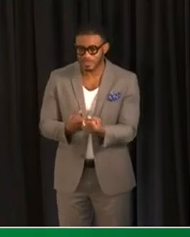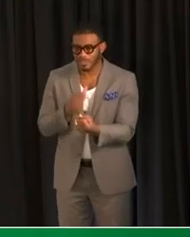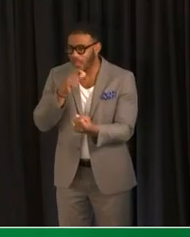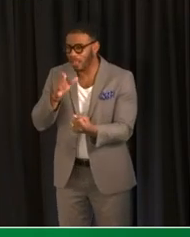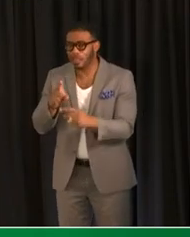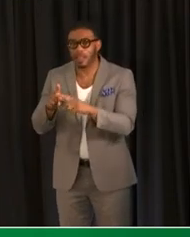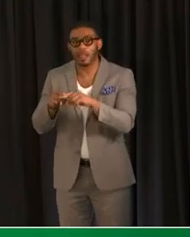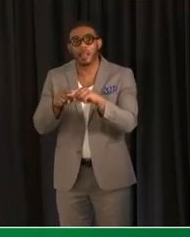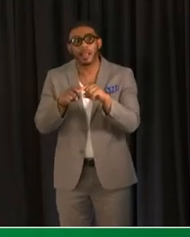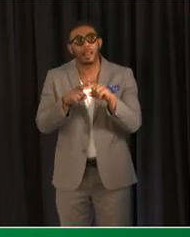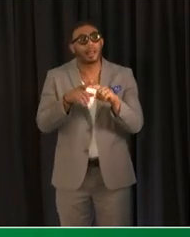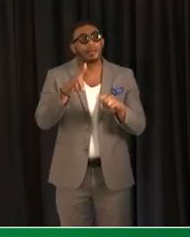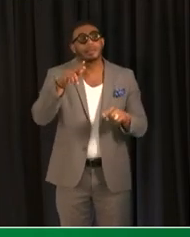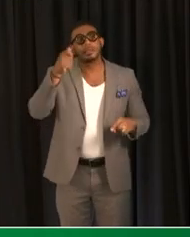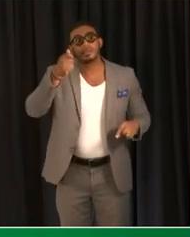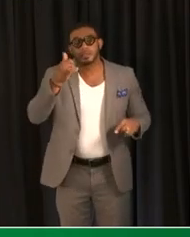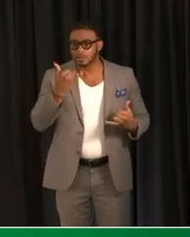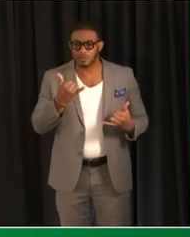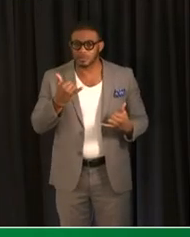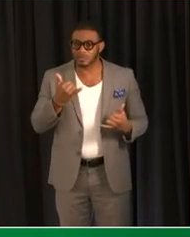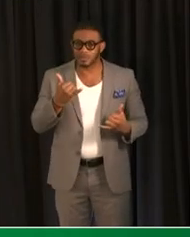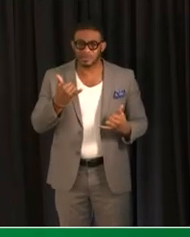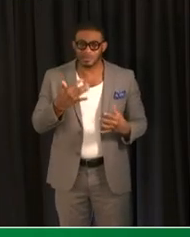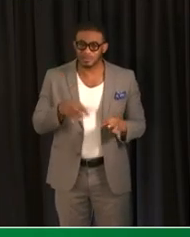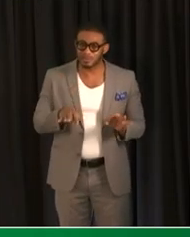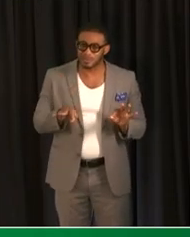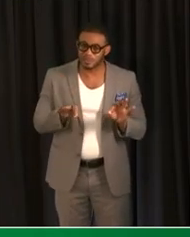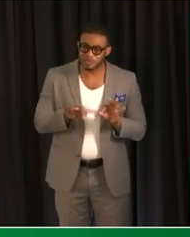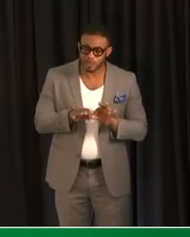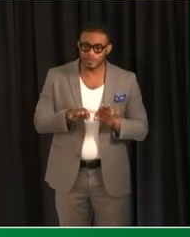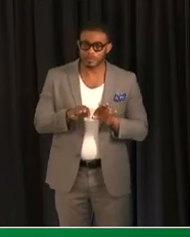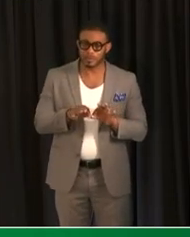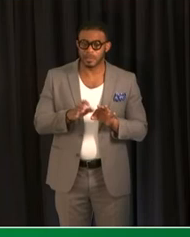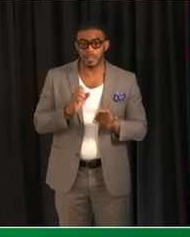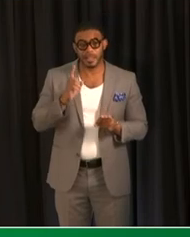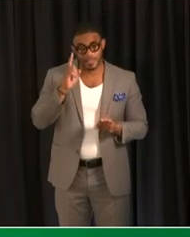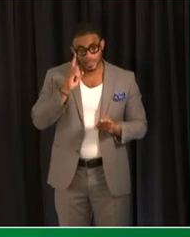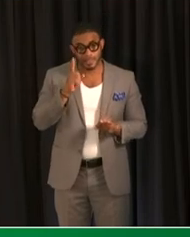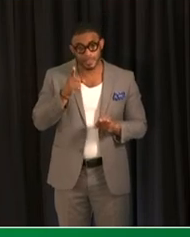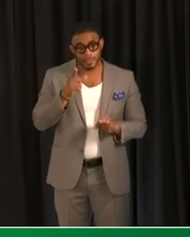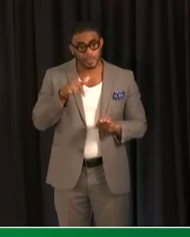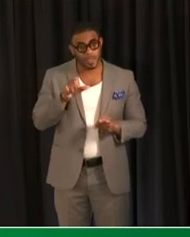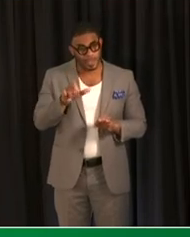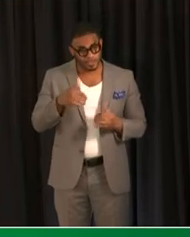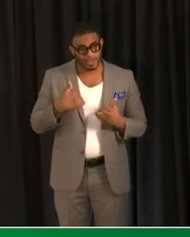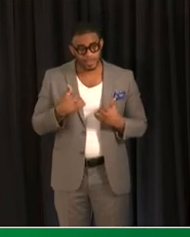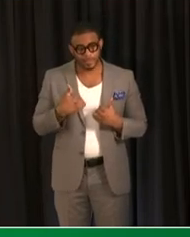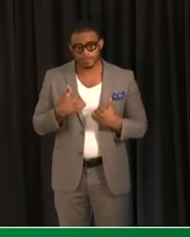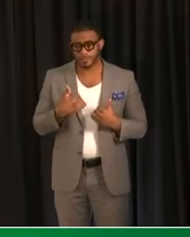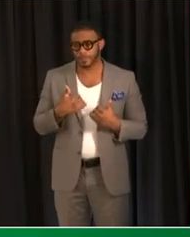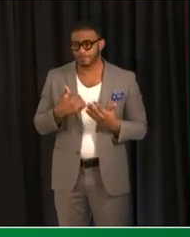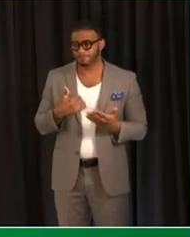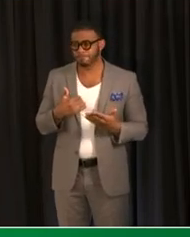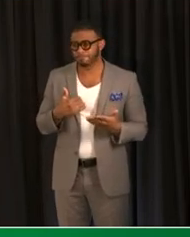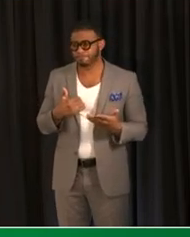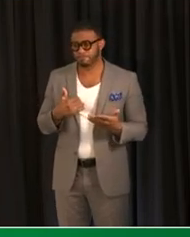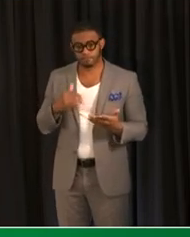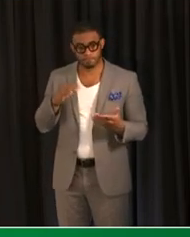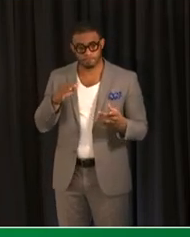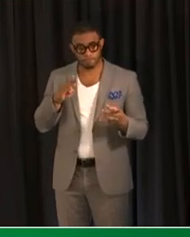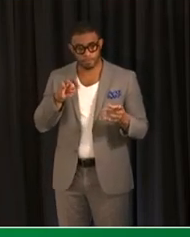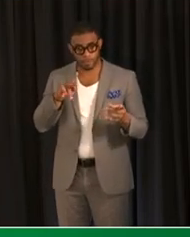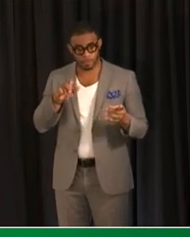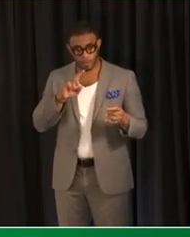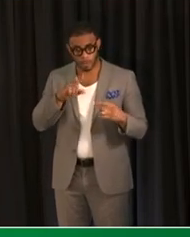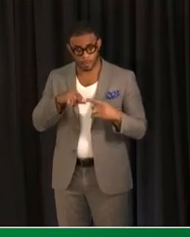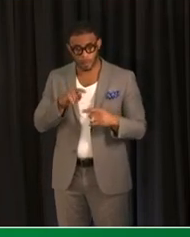and not have to depend on unemployment right now is so critical. And I think, we have to have,